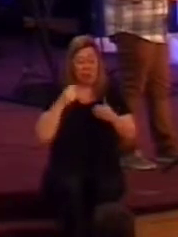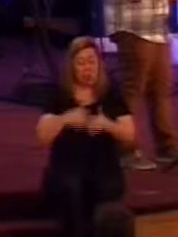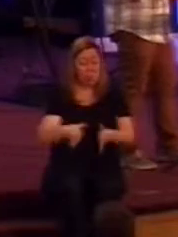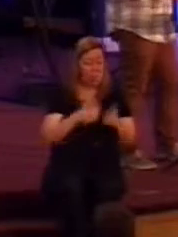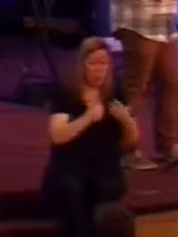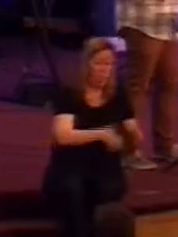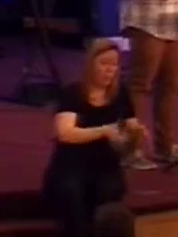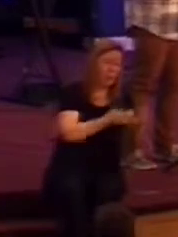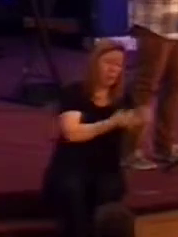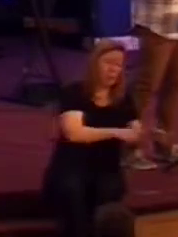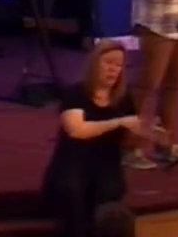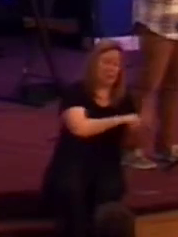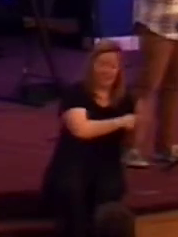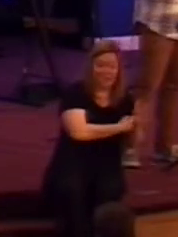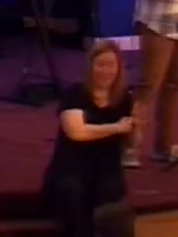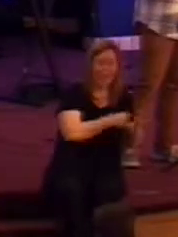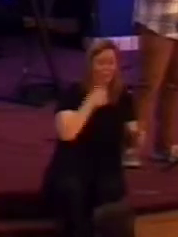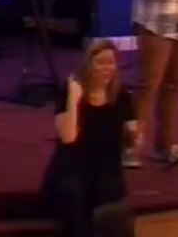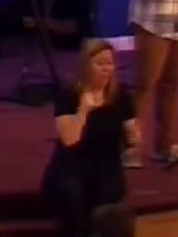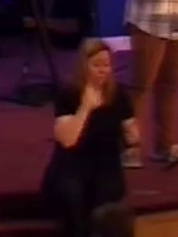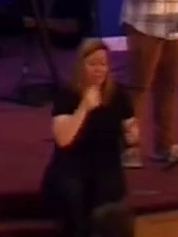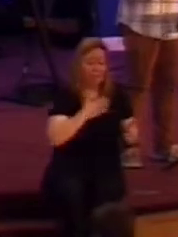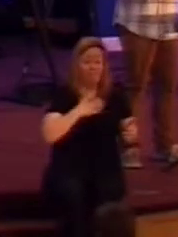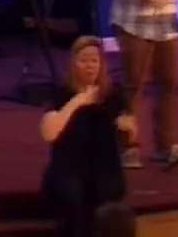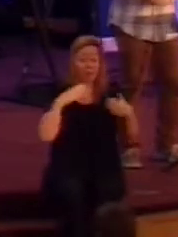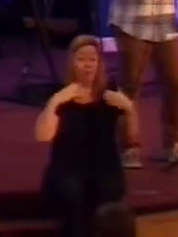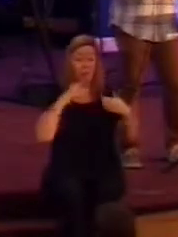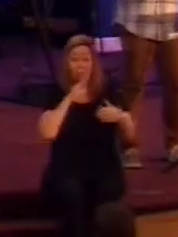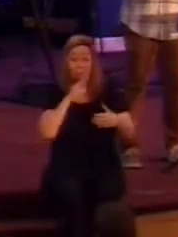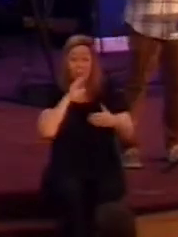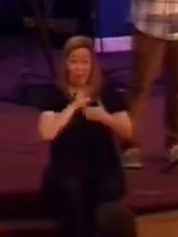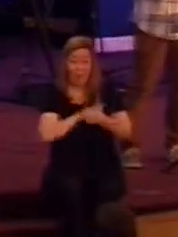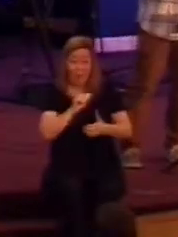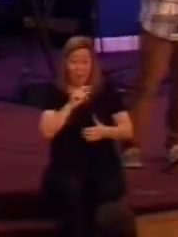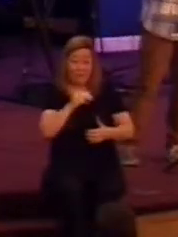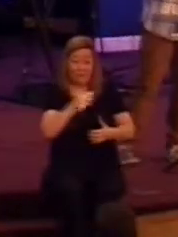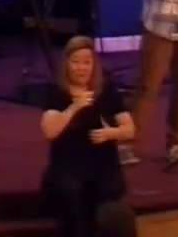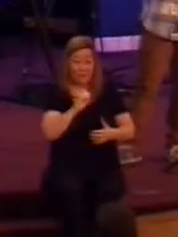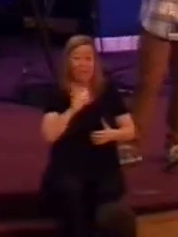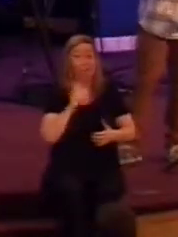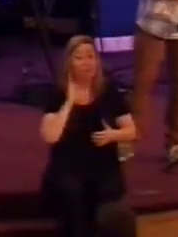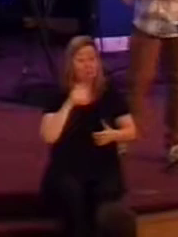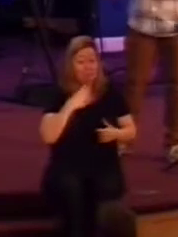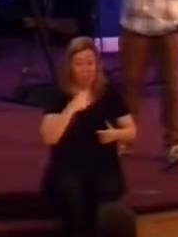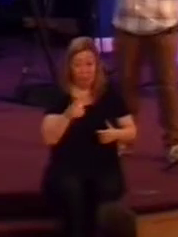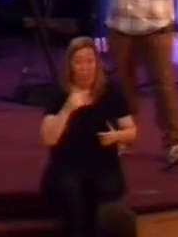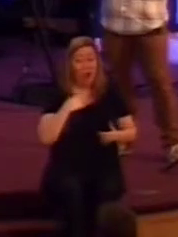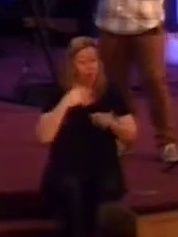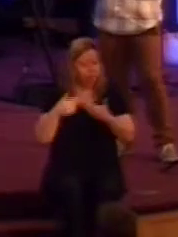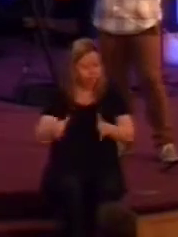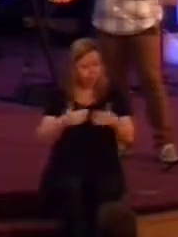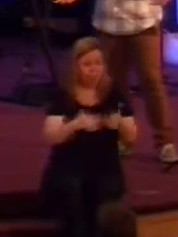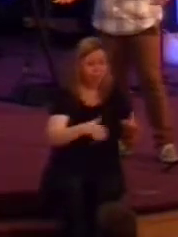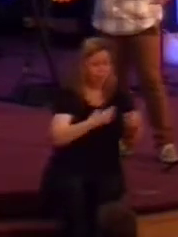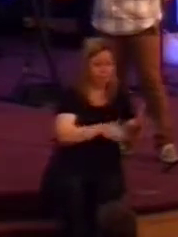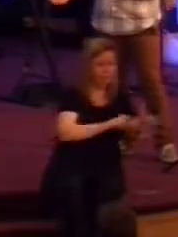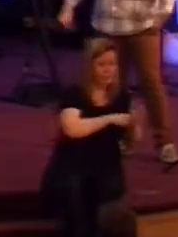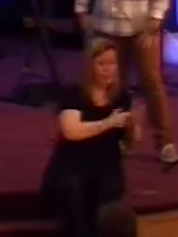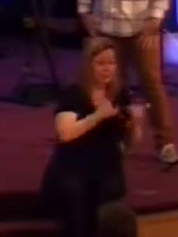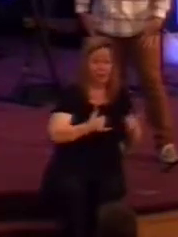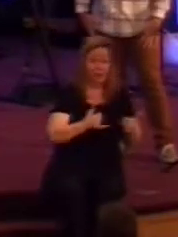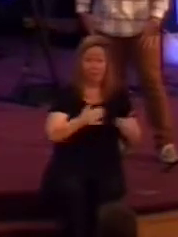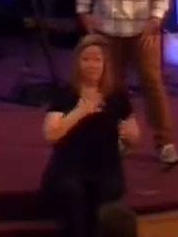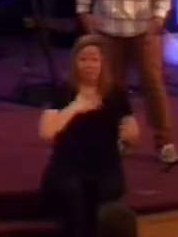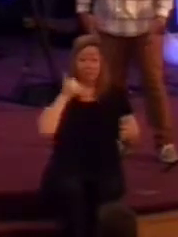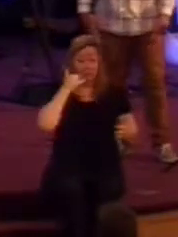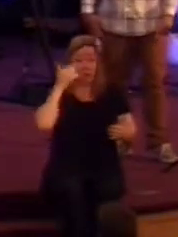ridiculous. If you talk to my wife, Angel, she will tell you that I lose my keys all the time. It's a habit of mine. Specifically, this morning, I forgot my phone. I have no clue where